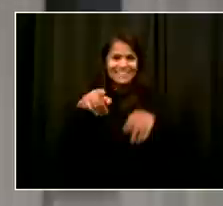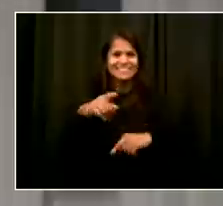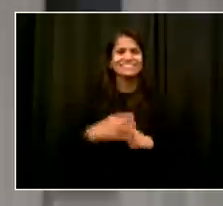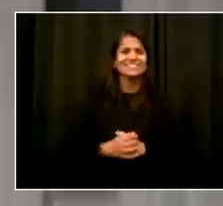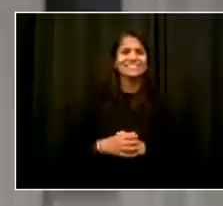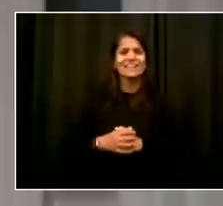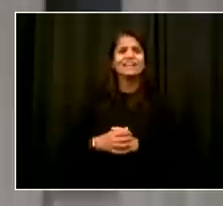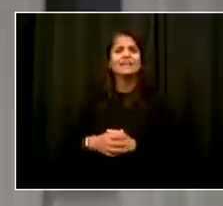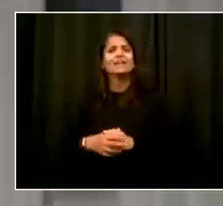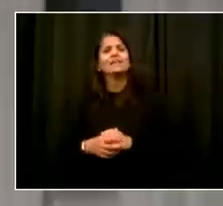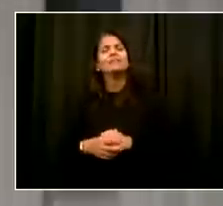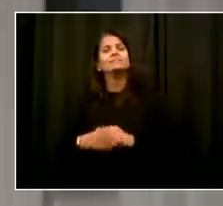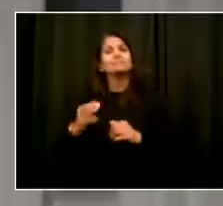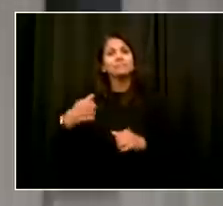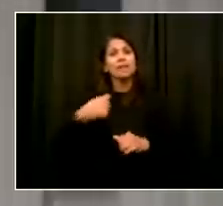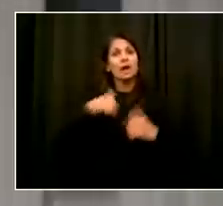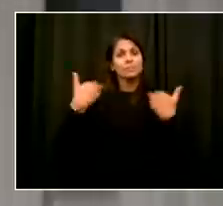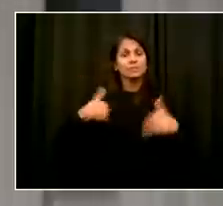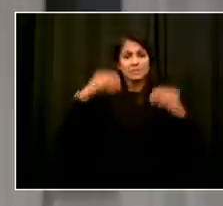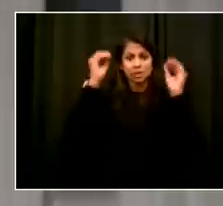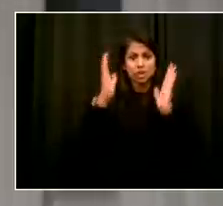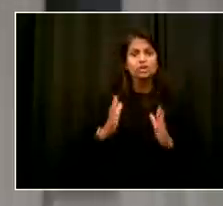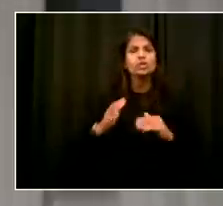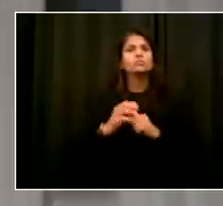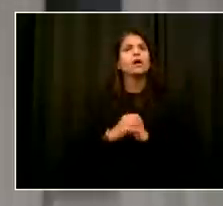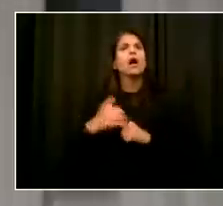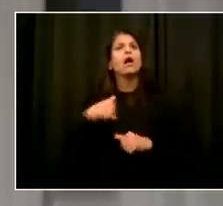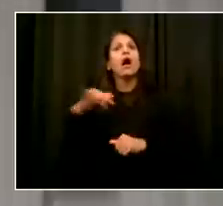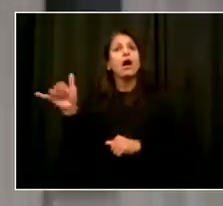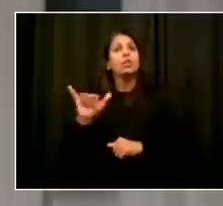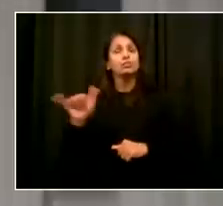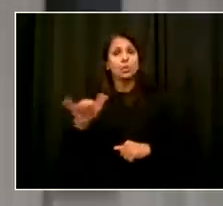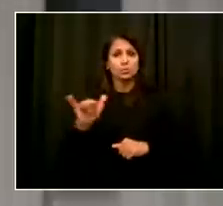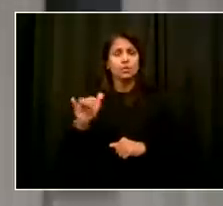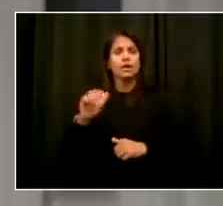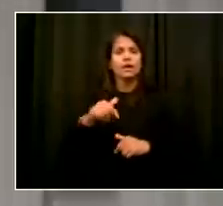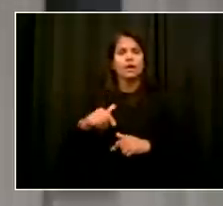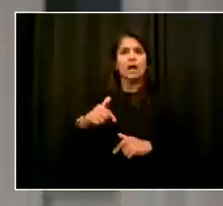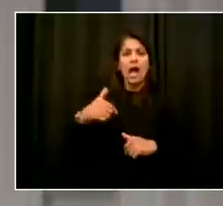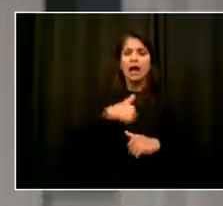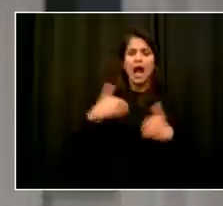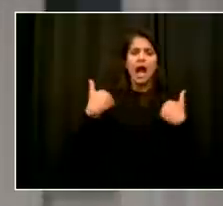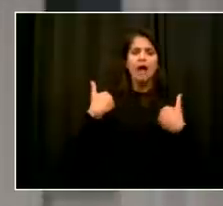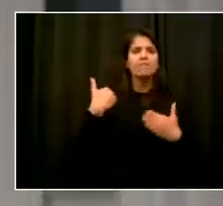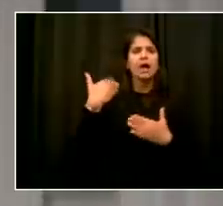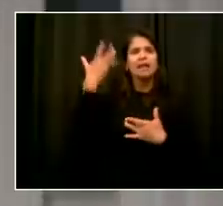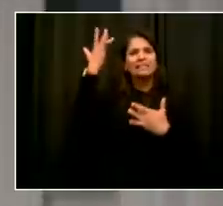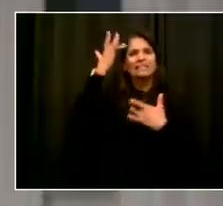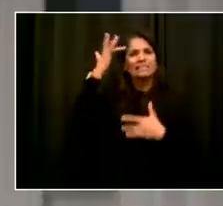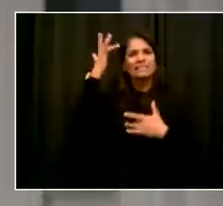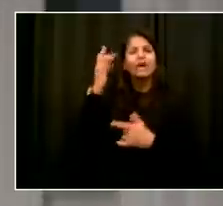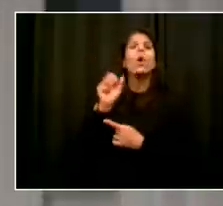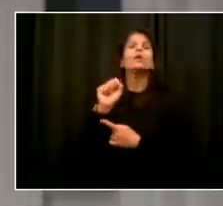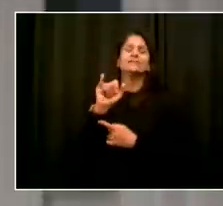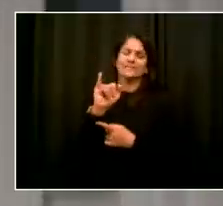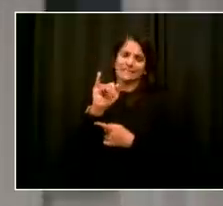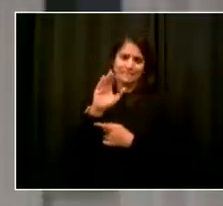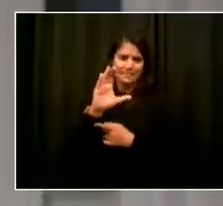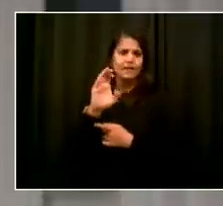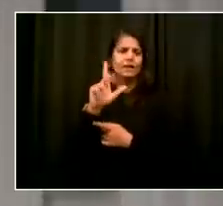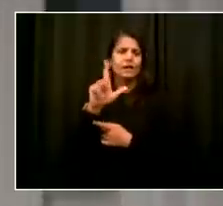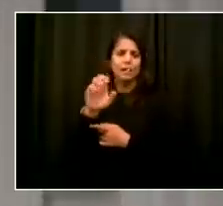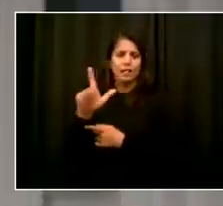public school educator, I am a sickle cell warrior, and I'm one of the many New Yorkers who regularly rely on the